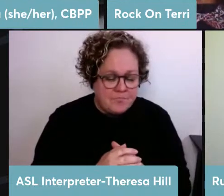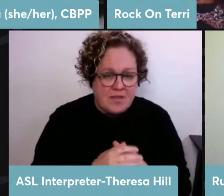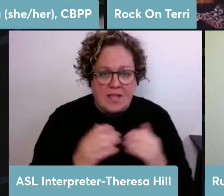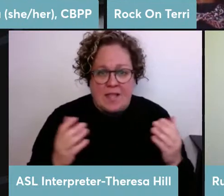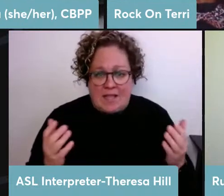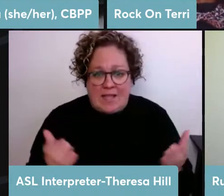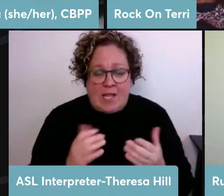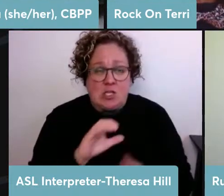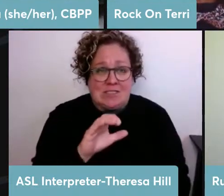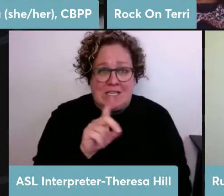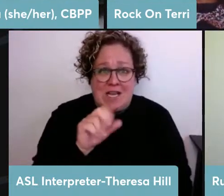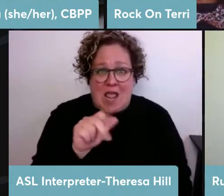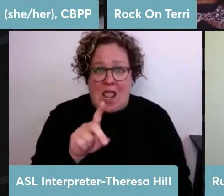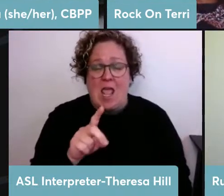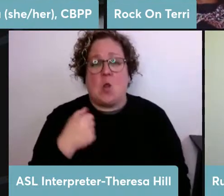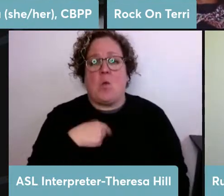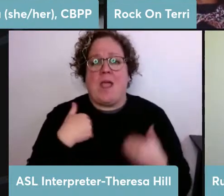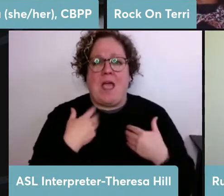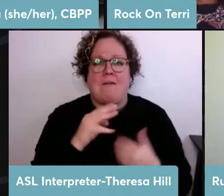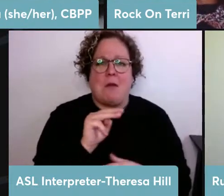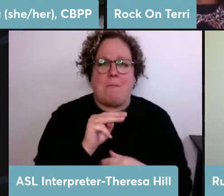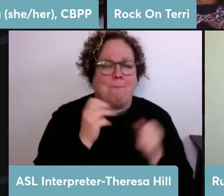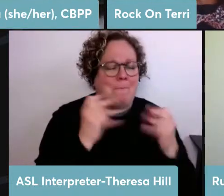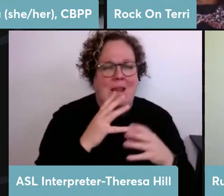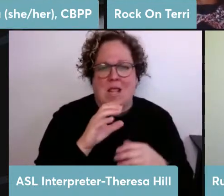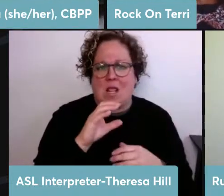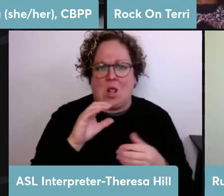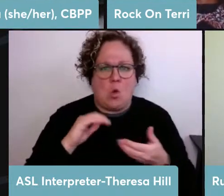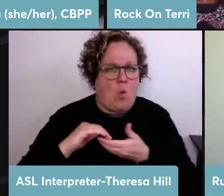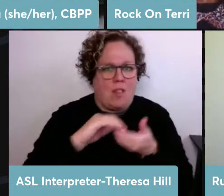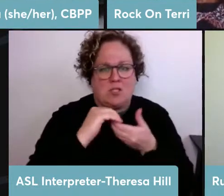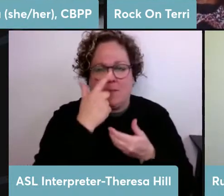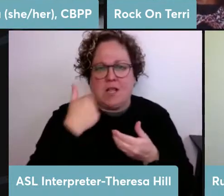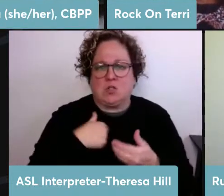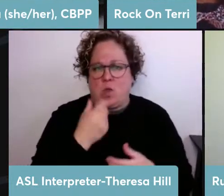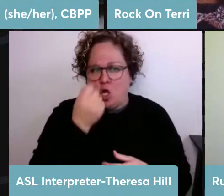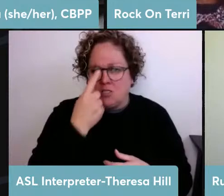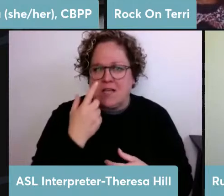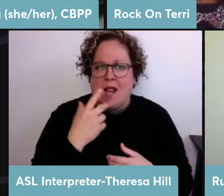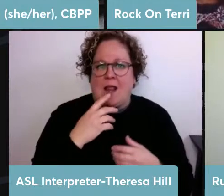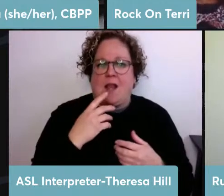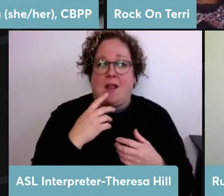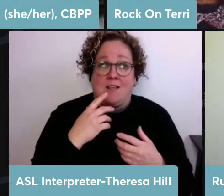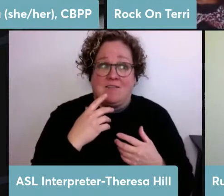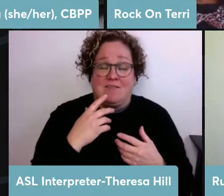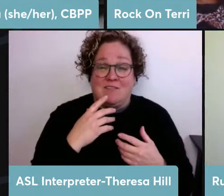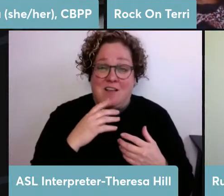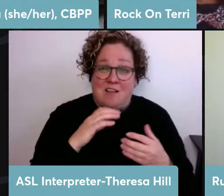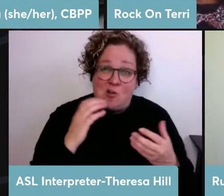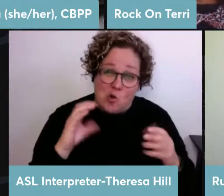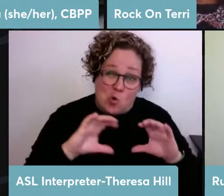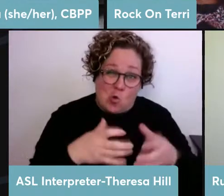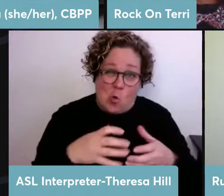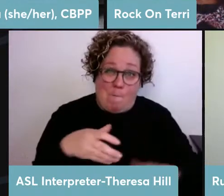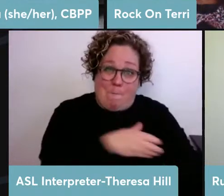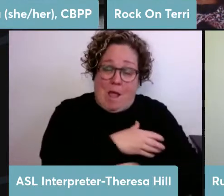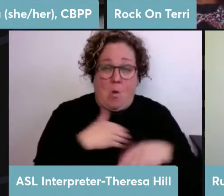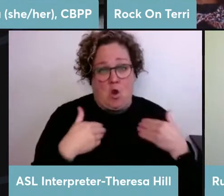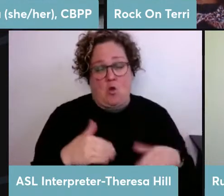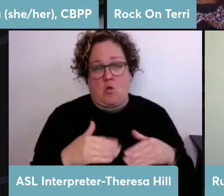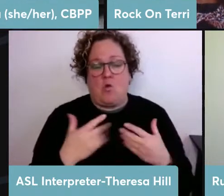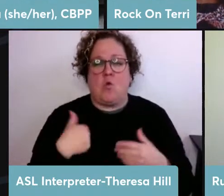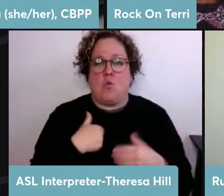CDAD, we're part of many coalitions because we understand group power, collective power. and we're proud to be a member of the Detroit Right to